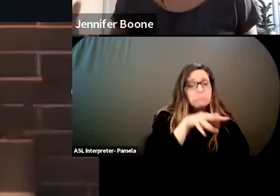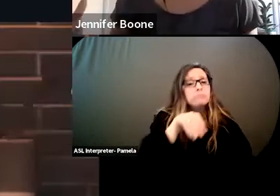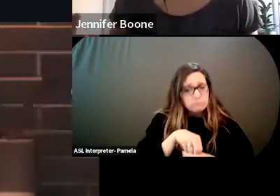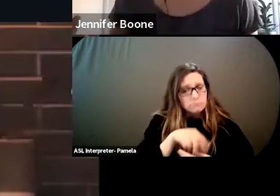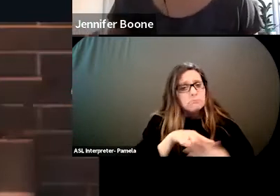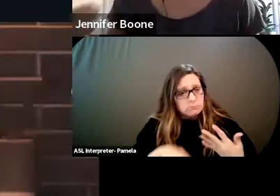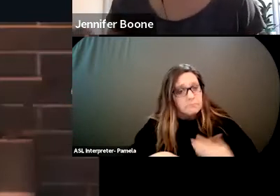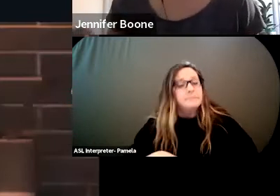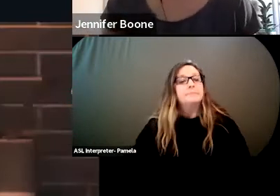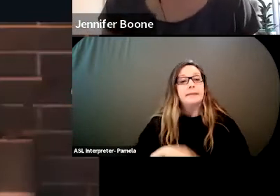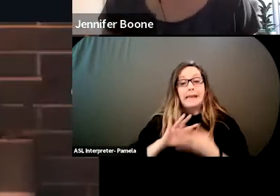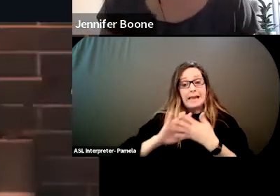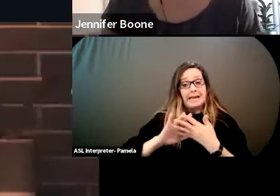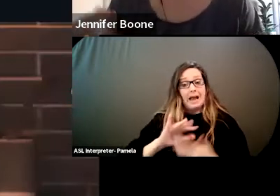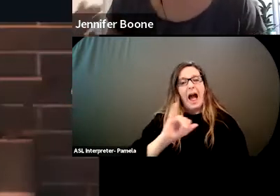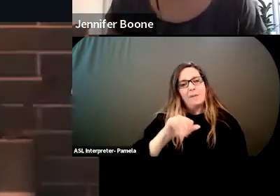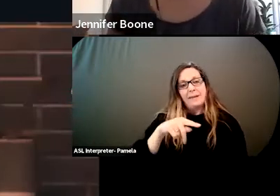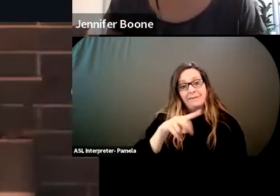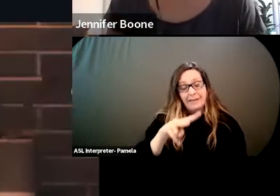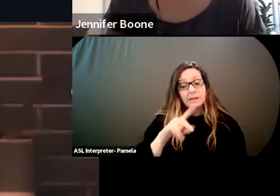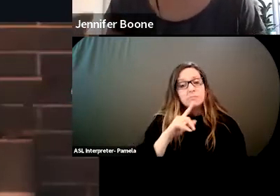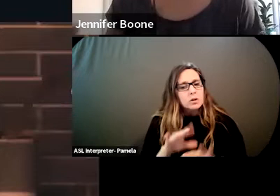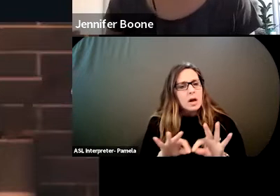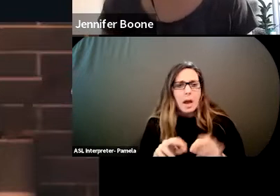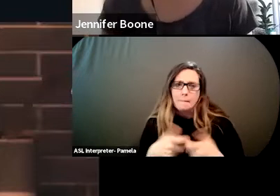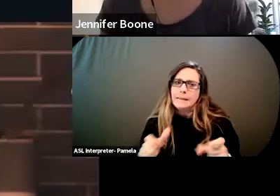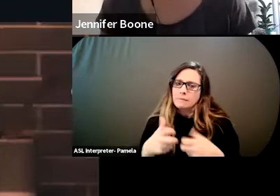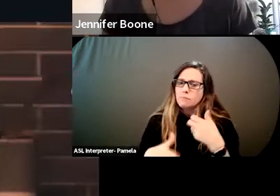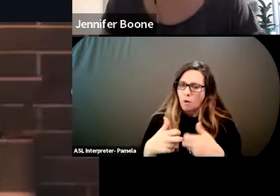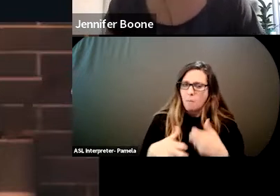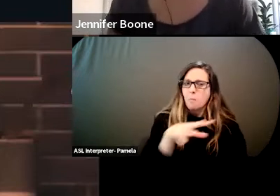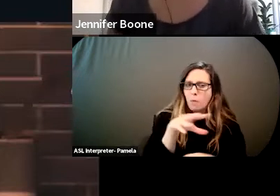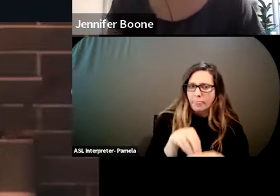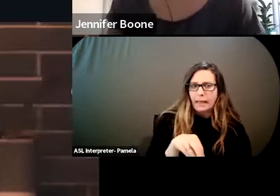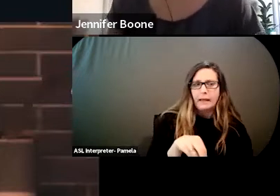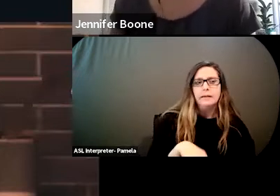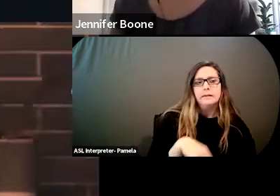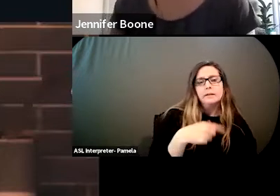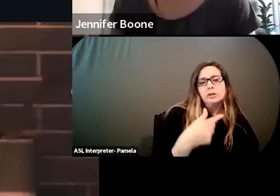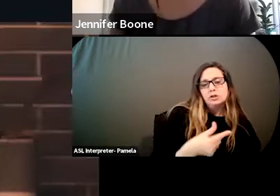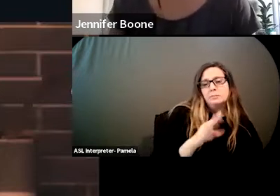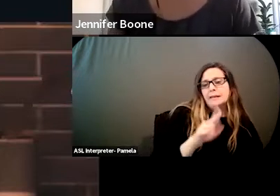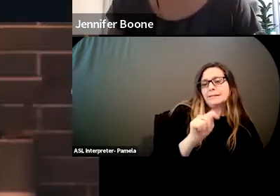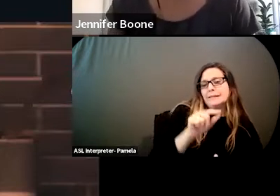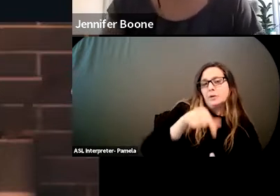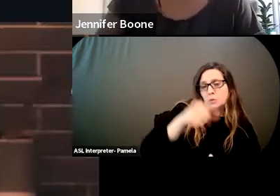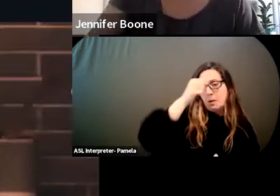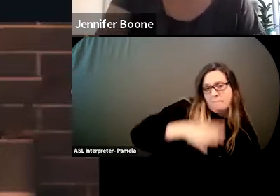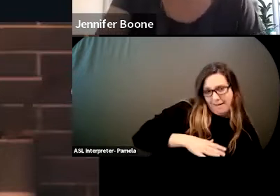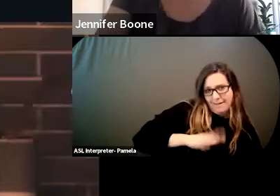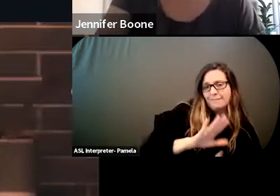Intimate partner violence is a significant issue within LGBTQ men's relationships that remains largely invisible within